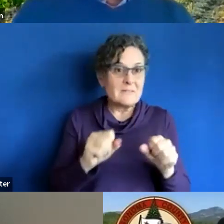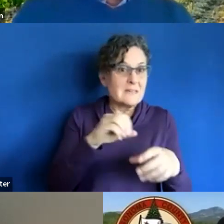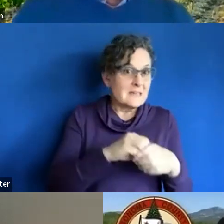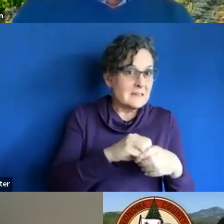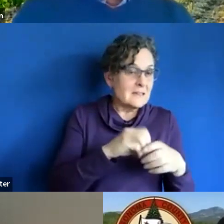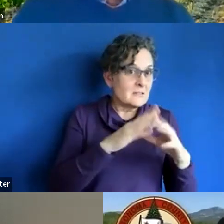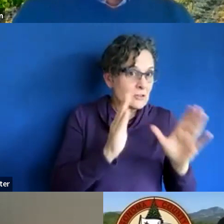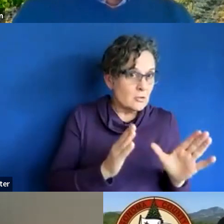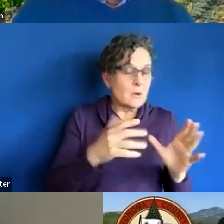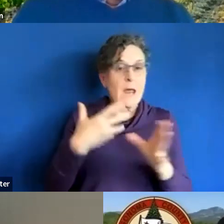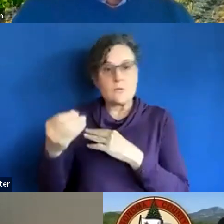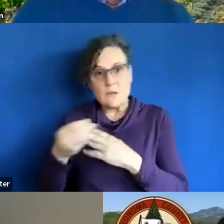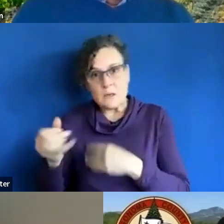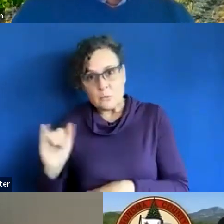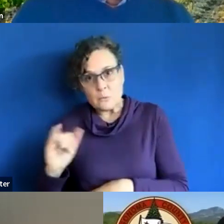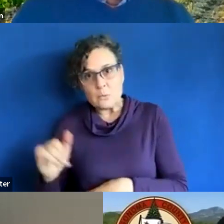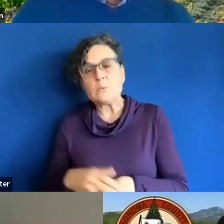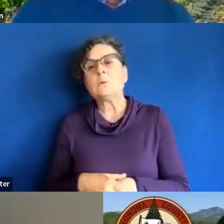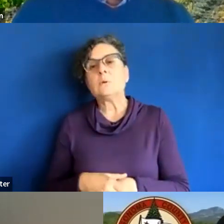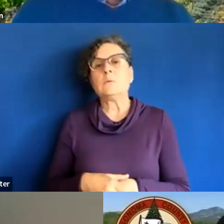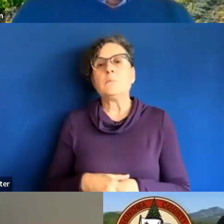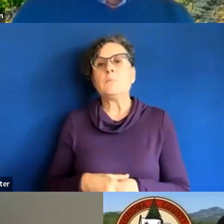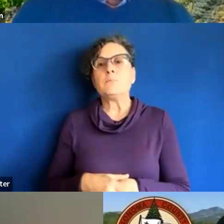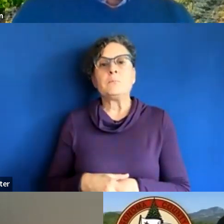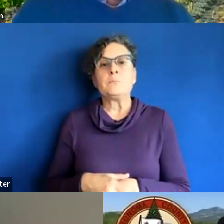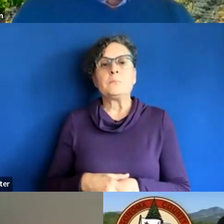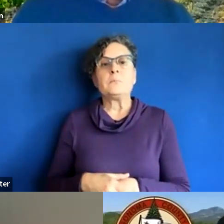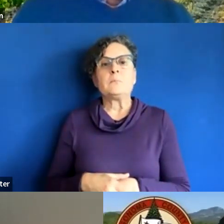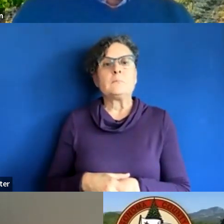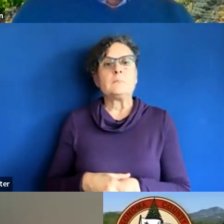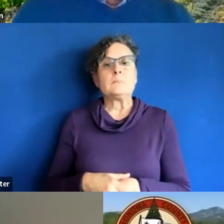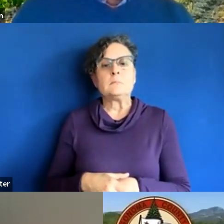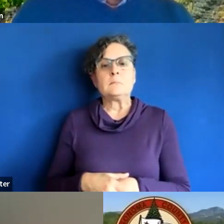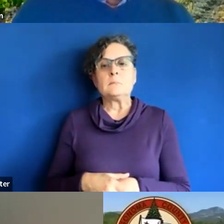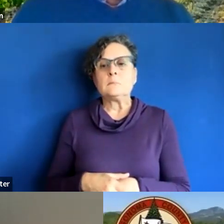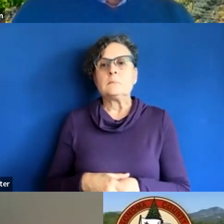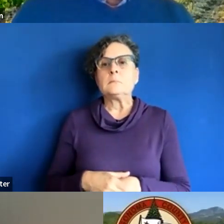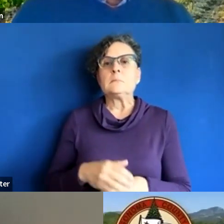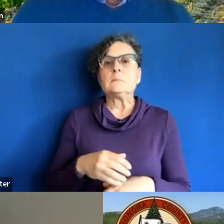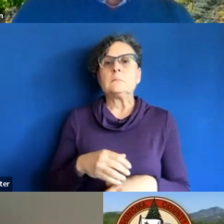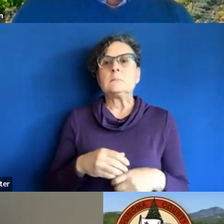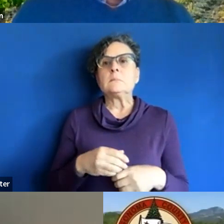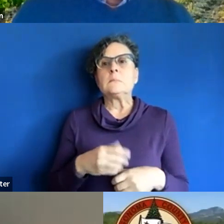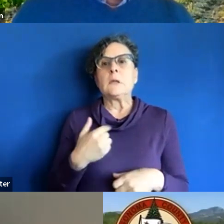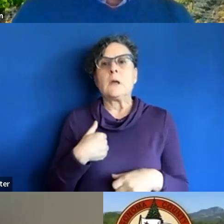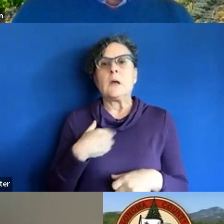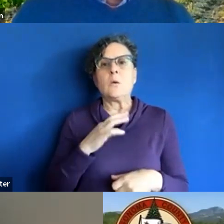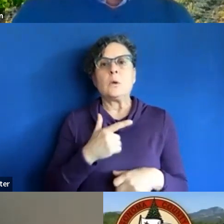And I'll just chime in as a county employee whose office is right across the street from this site,